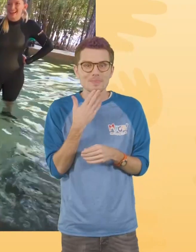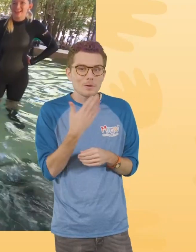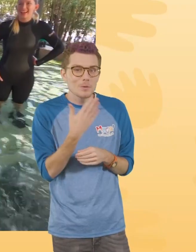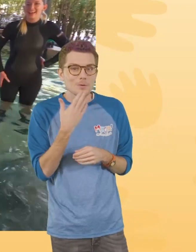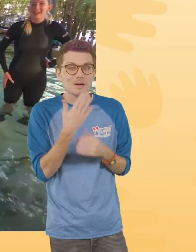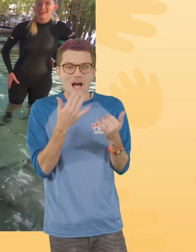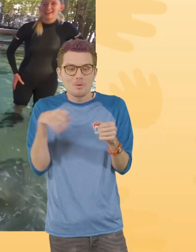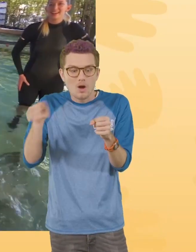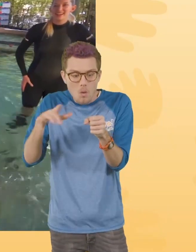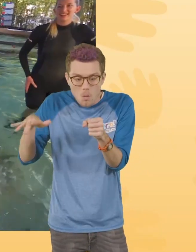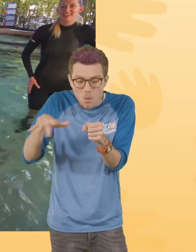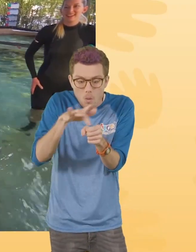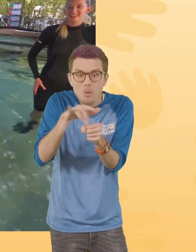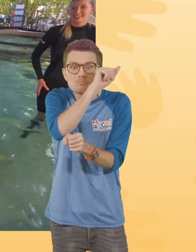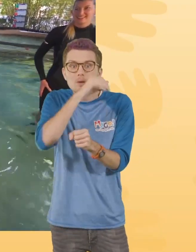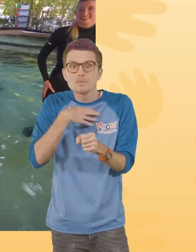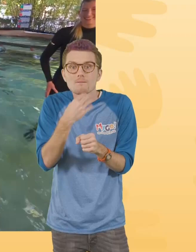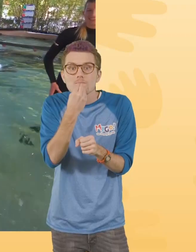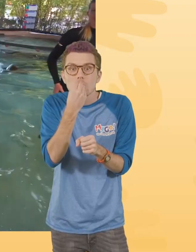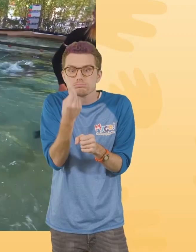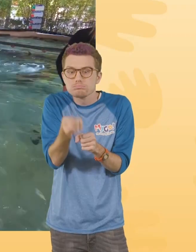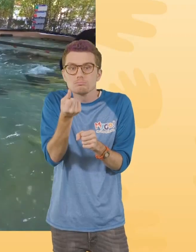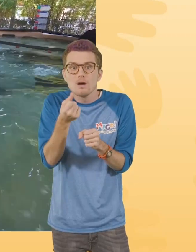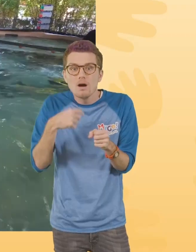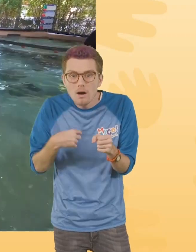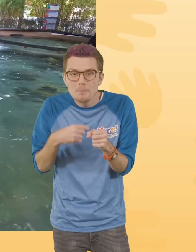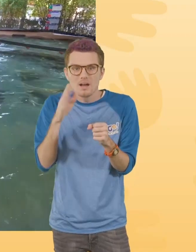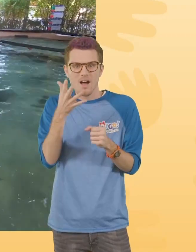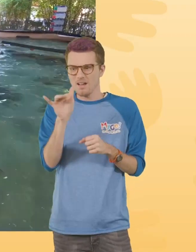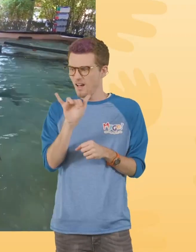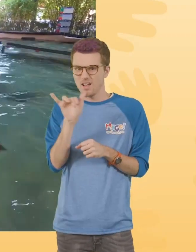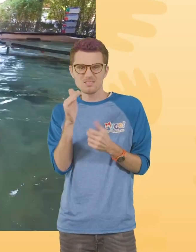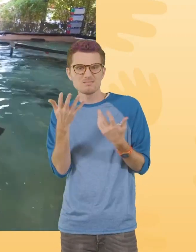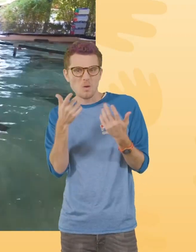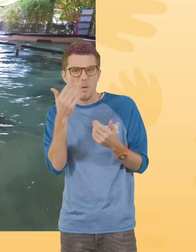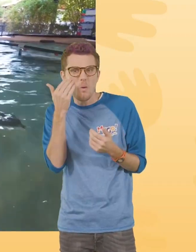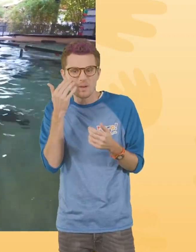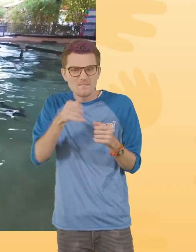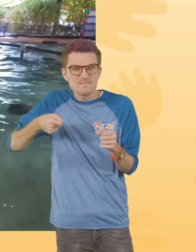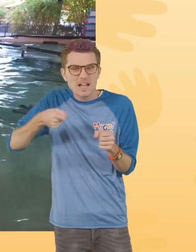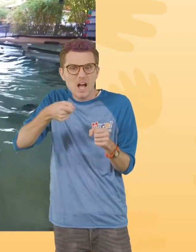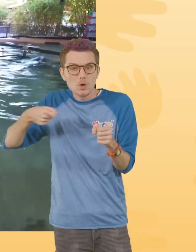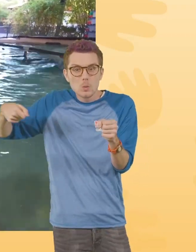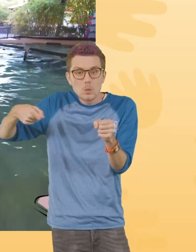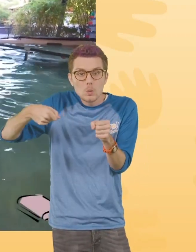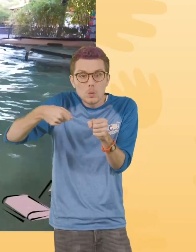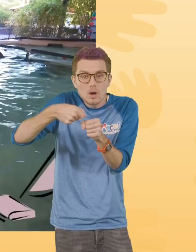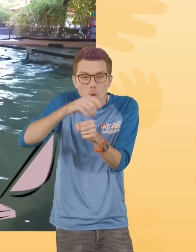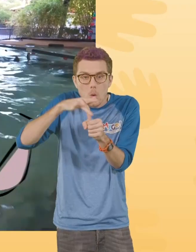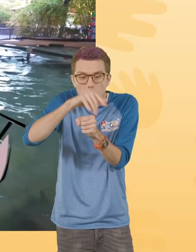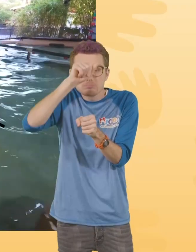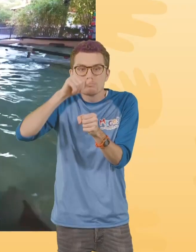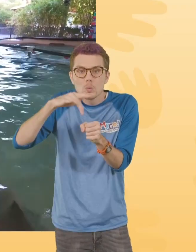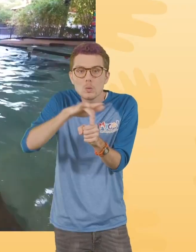They sucked the food right out of my hand. It's kind of like, have you ever put a vacuum on your hand and then the vacuum sucks